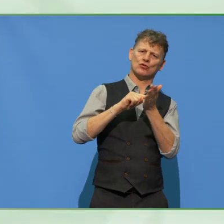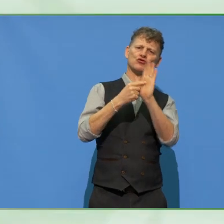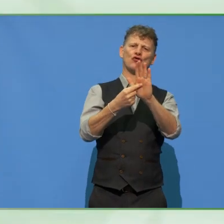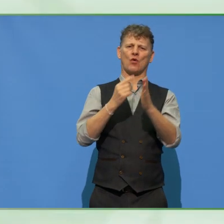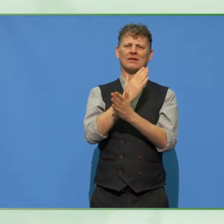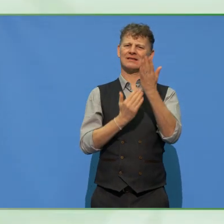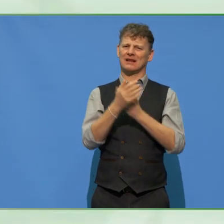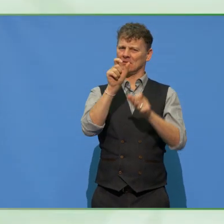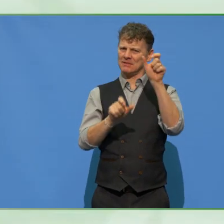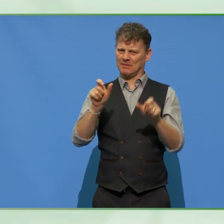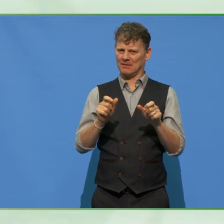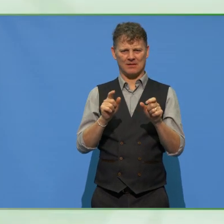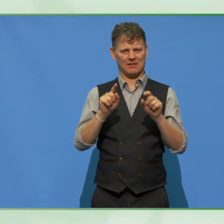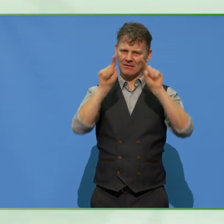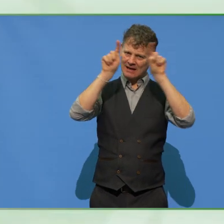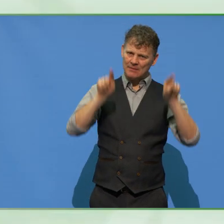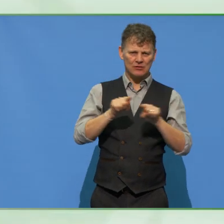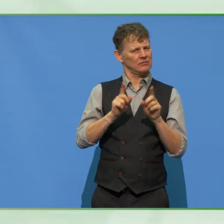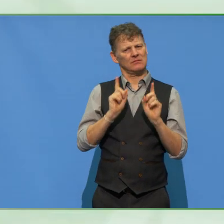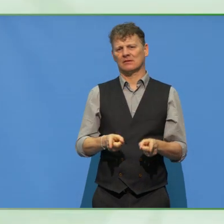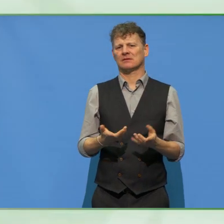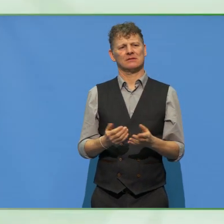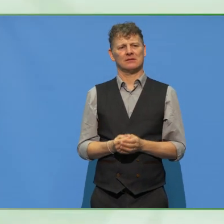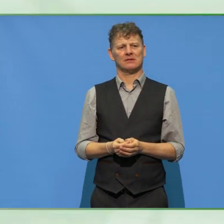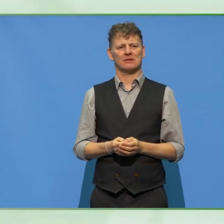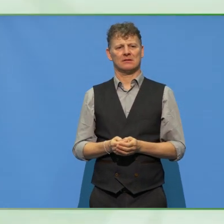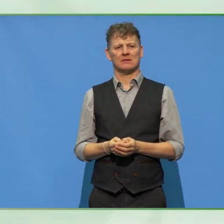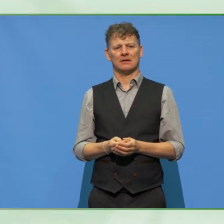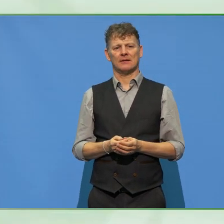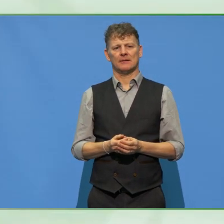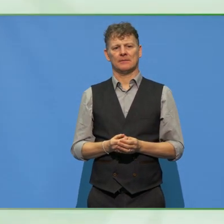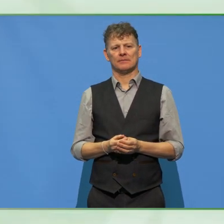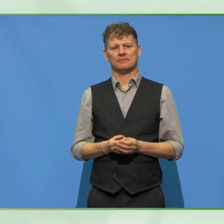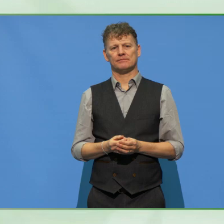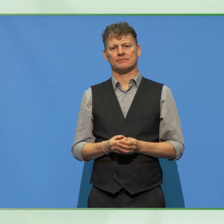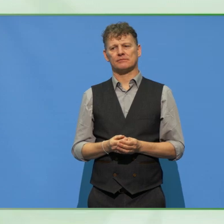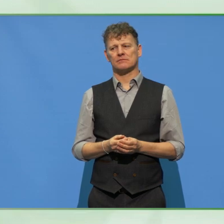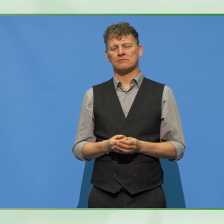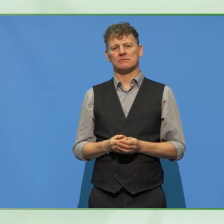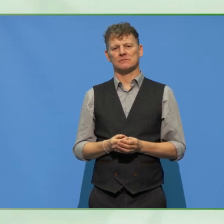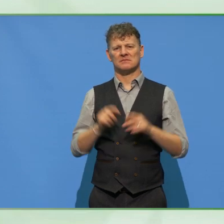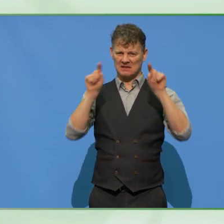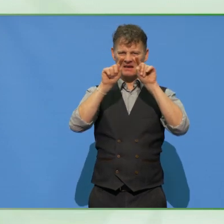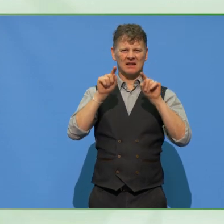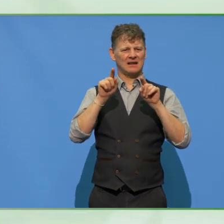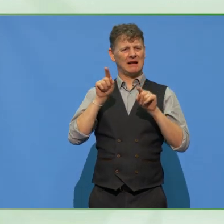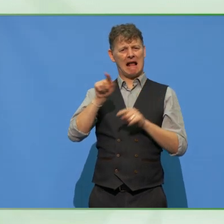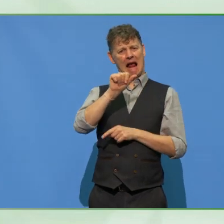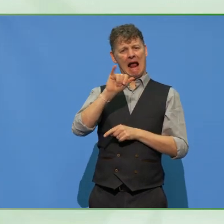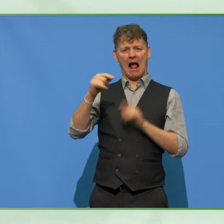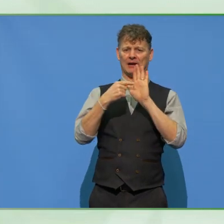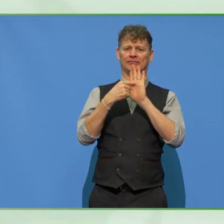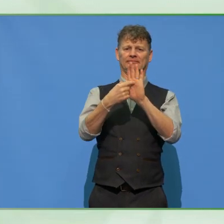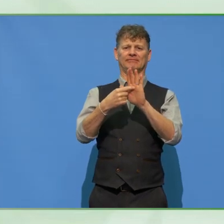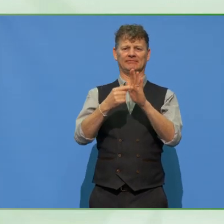We talk about how those representations, misrepresentations, and